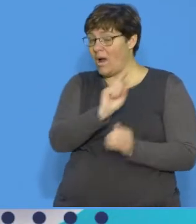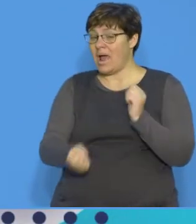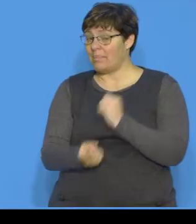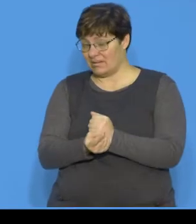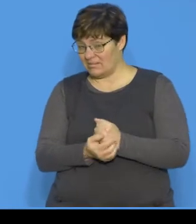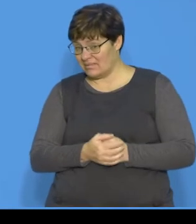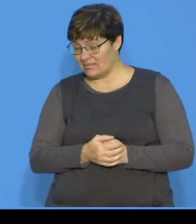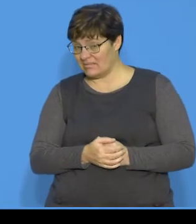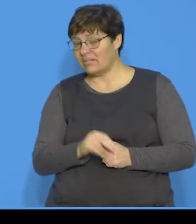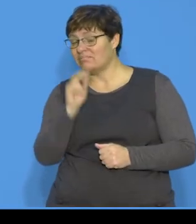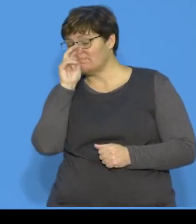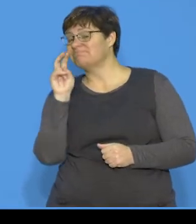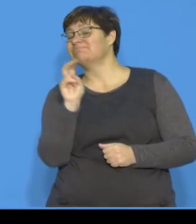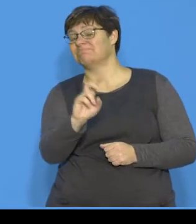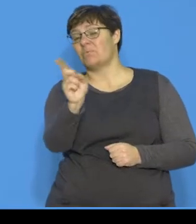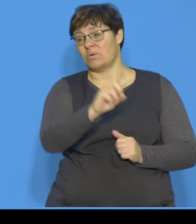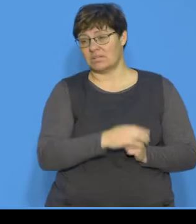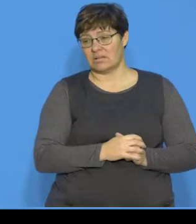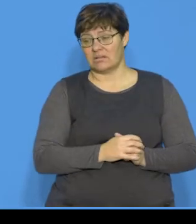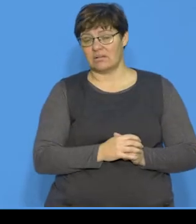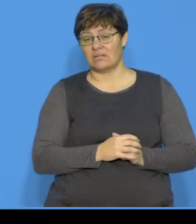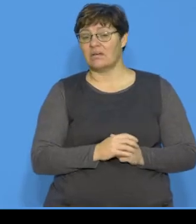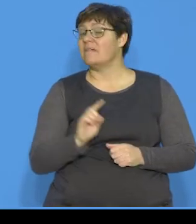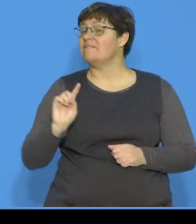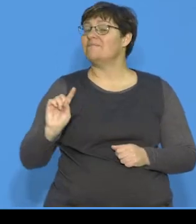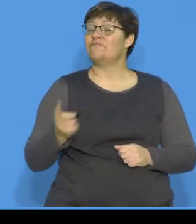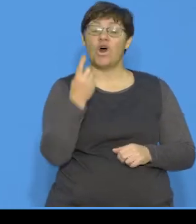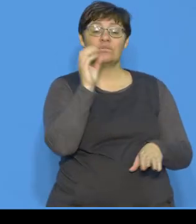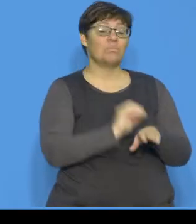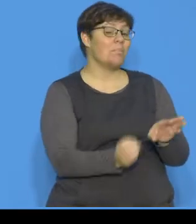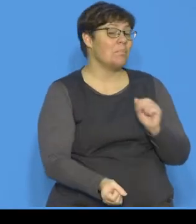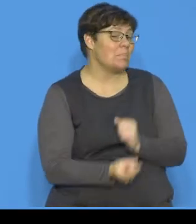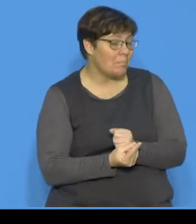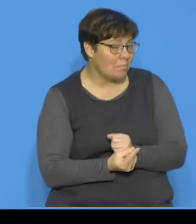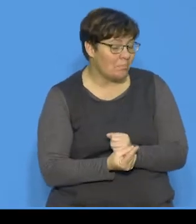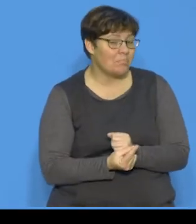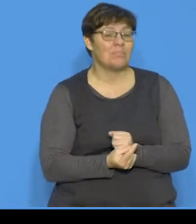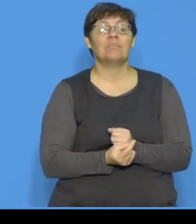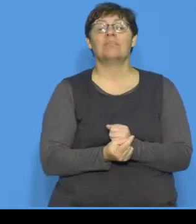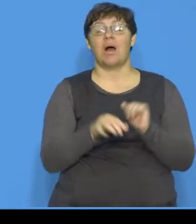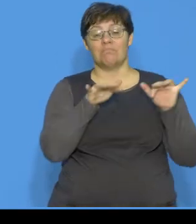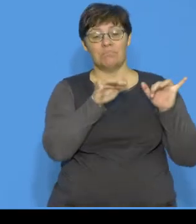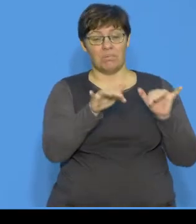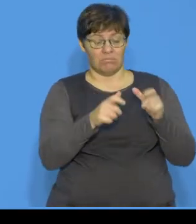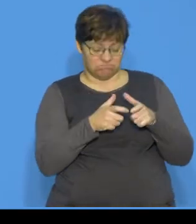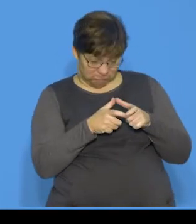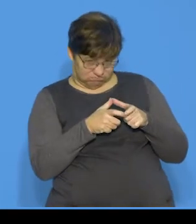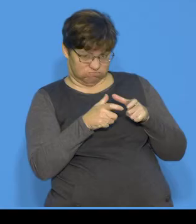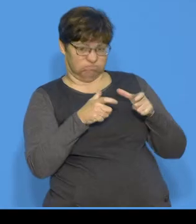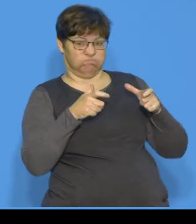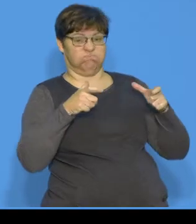to see that one of the first consequences is our population growth